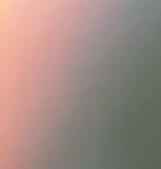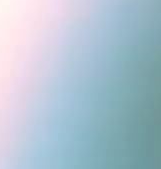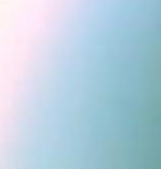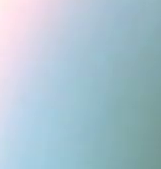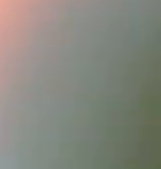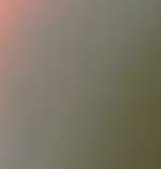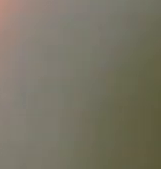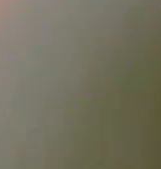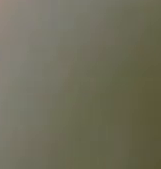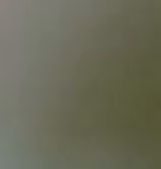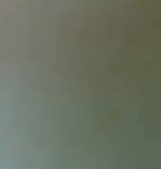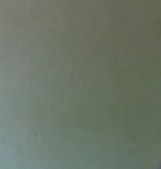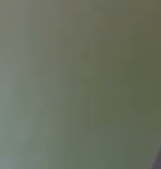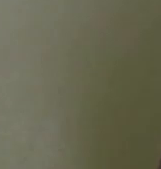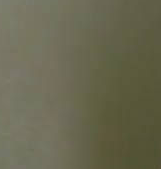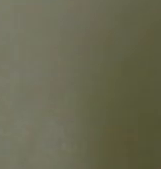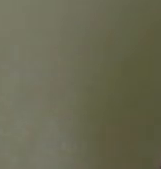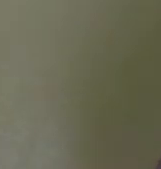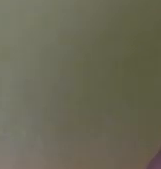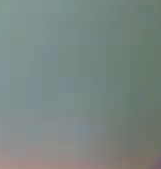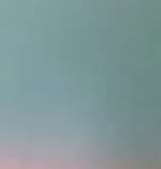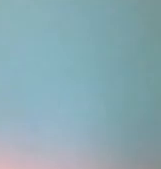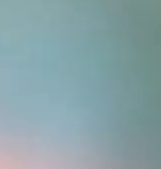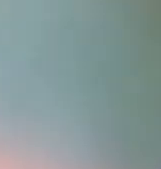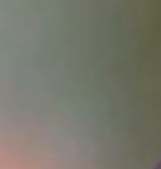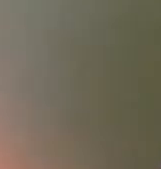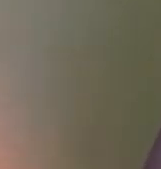Hi, I'm Asalika and I'm from Lotoka and I